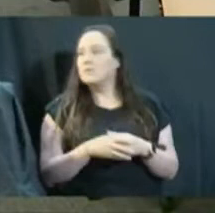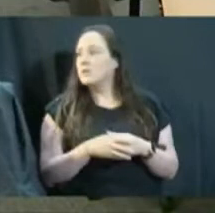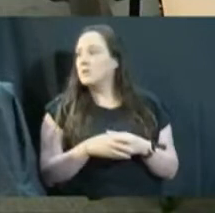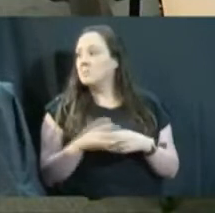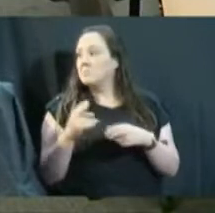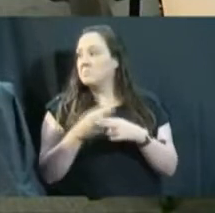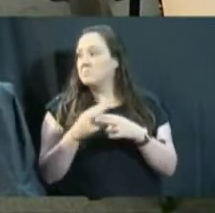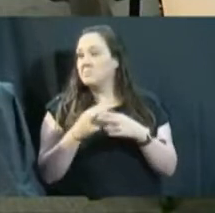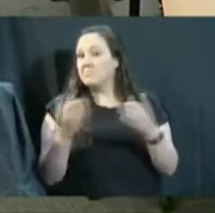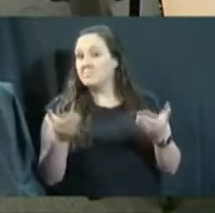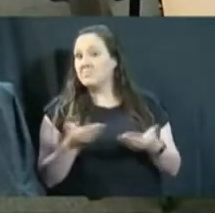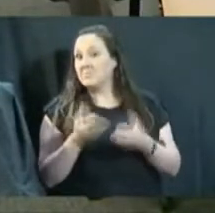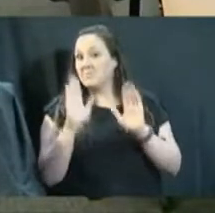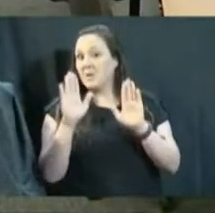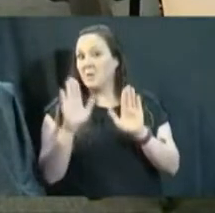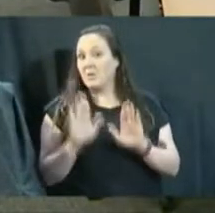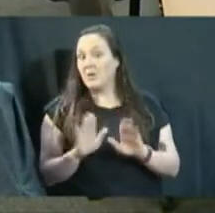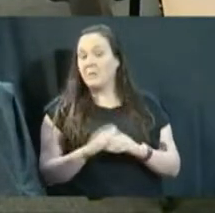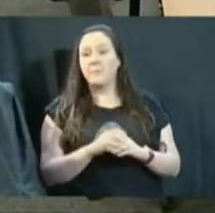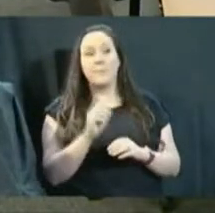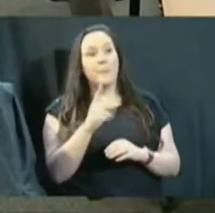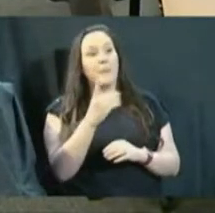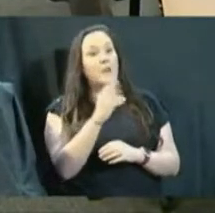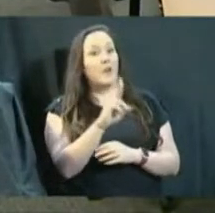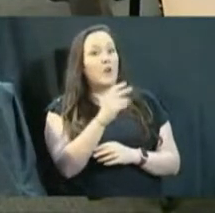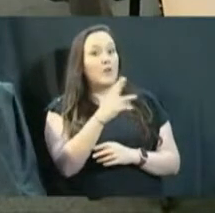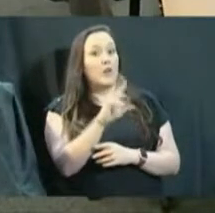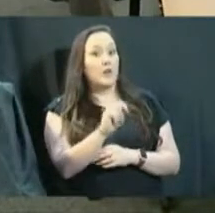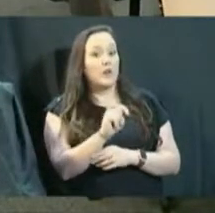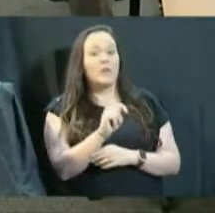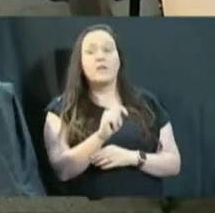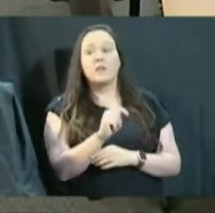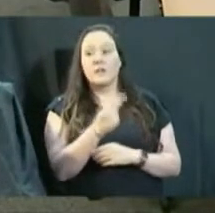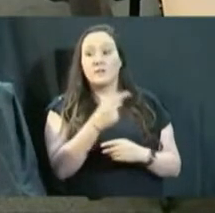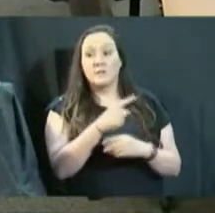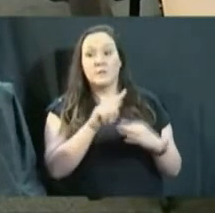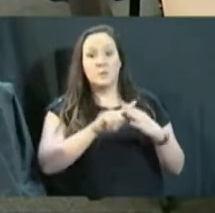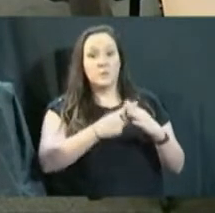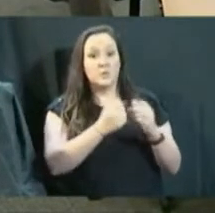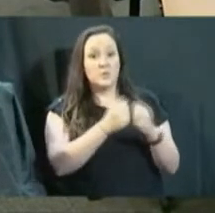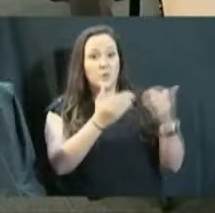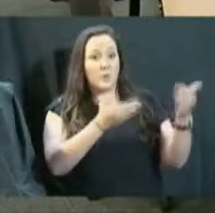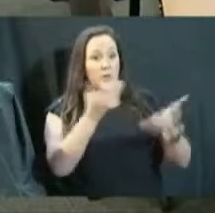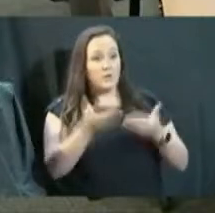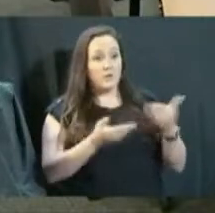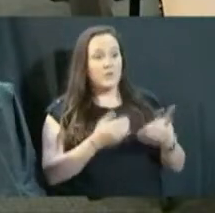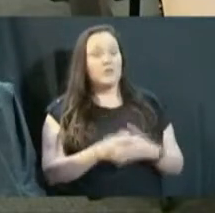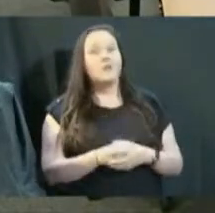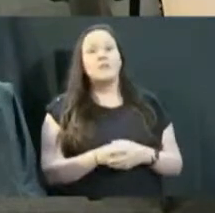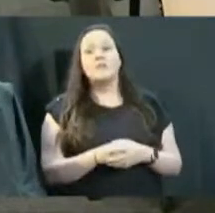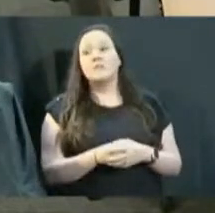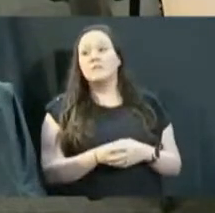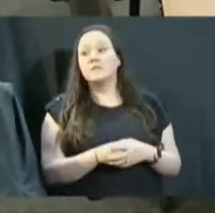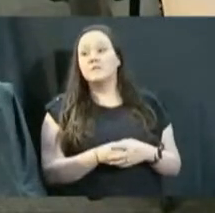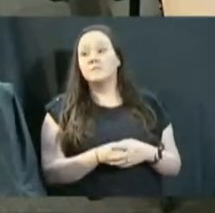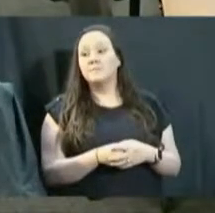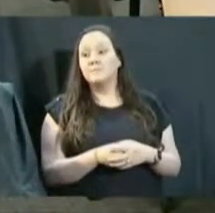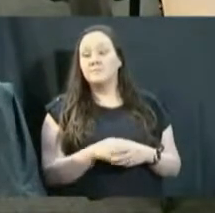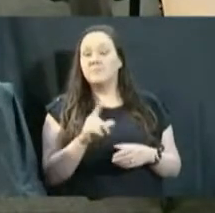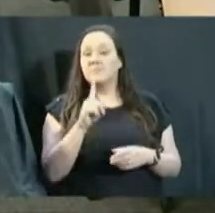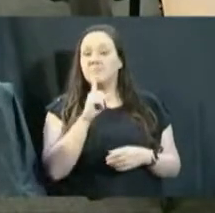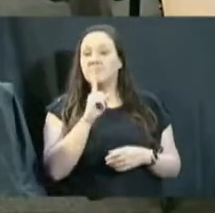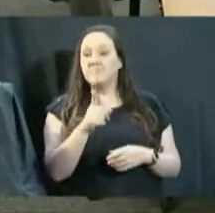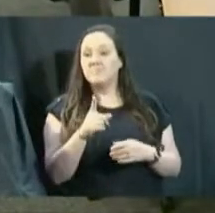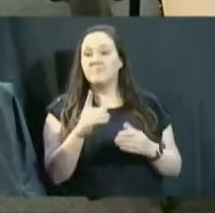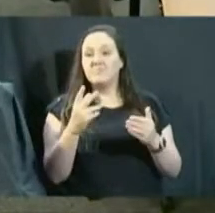would help. I've met a few Awesome. people. Great. Dr. Hurt, you want to start? Do you want to start with introductions, Dr. Hurt? Just a quick intro for